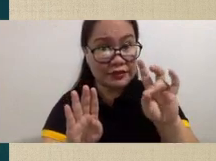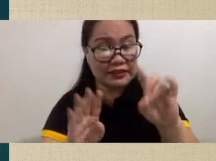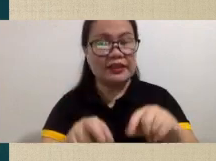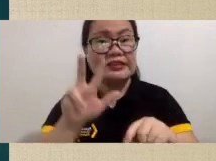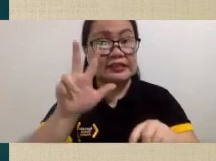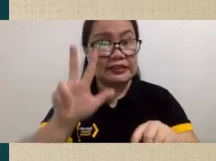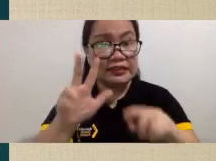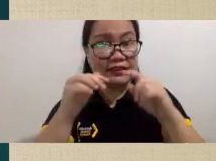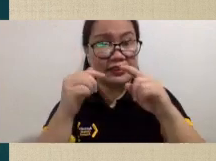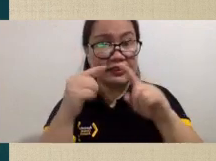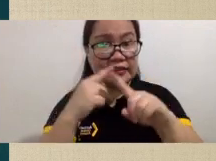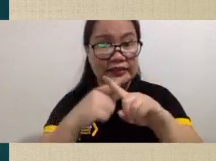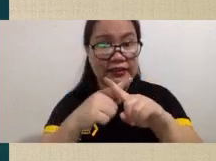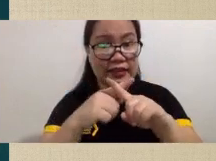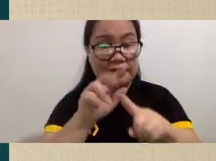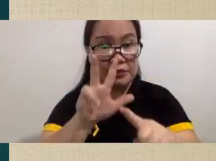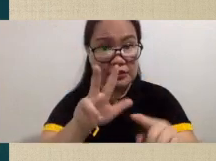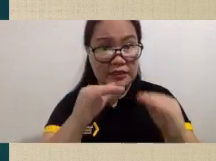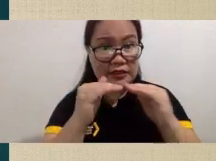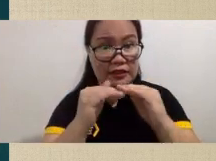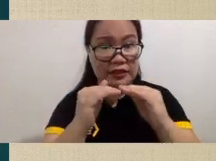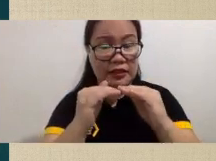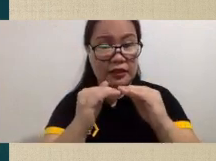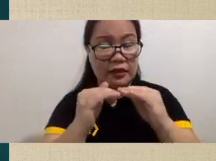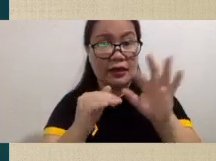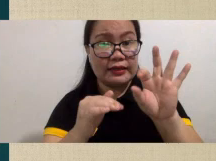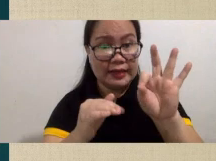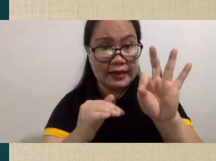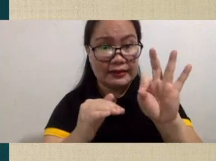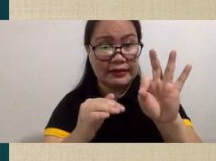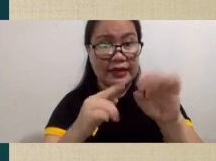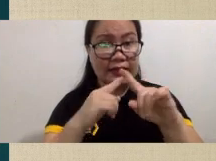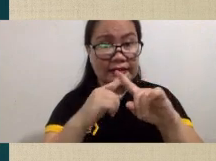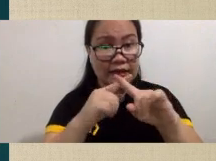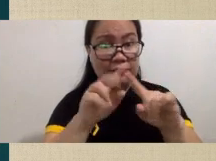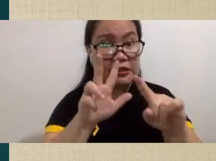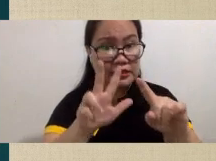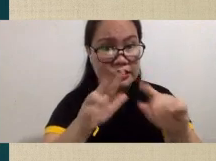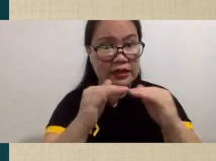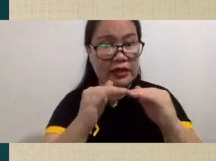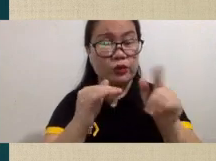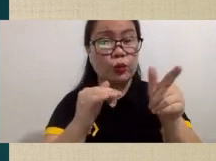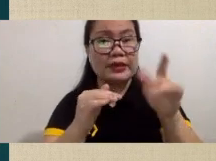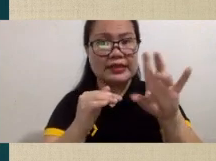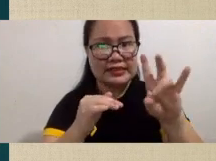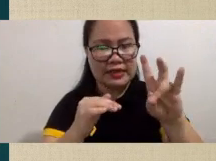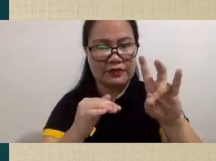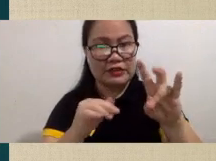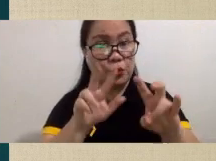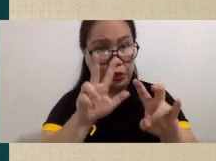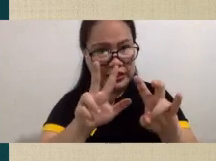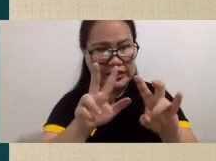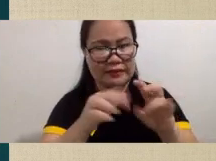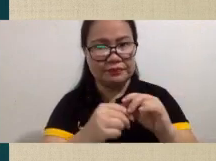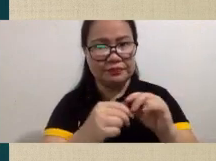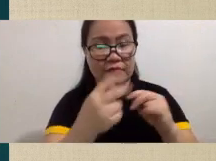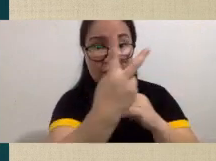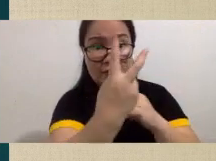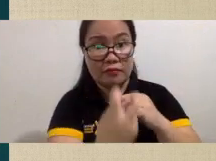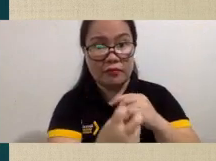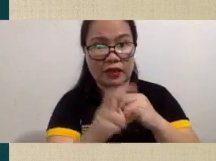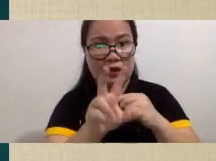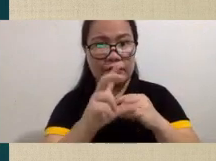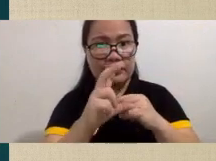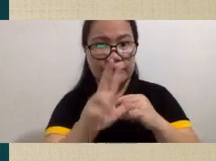so again, ito naman ay 3 kasi 3 times 3, 9 times 3, 27. And